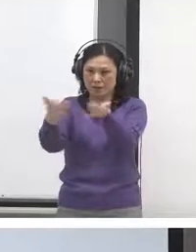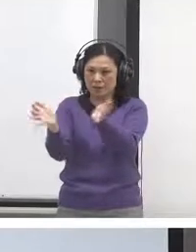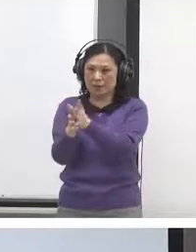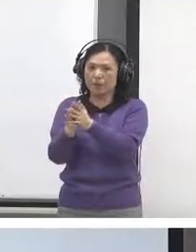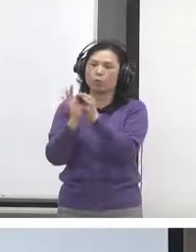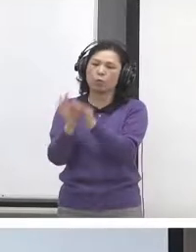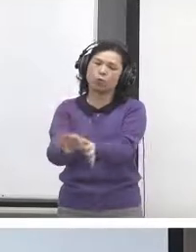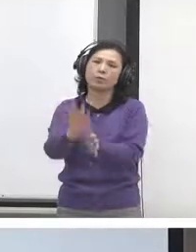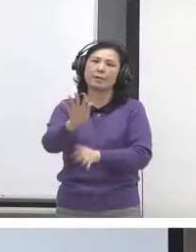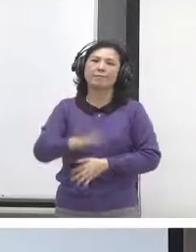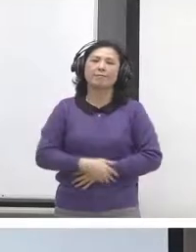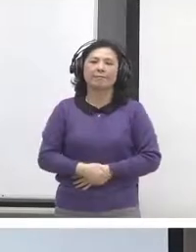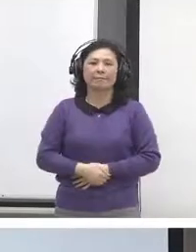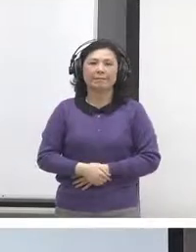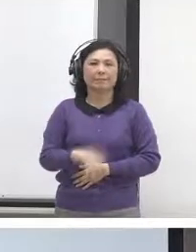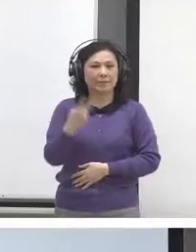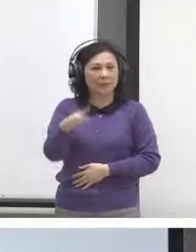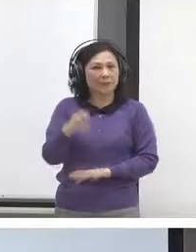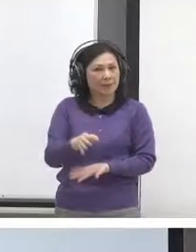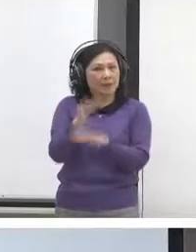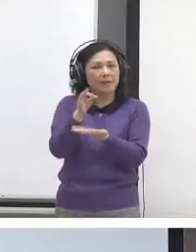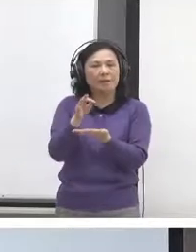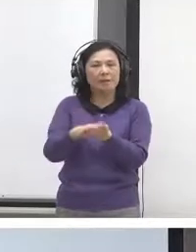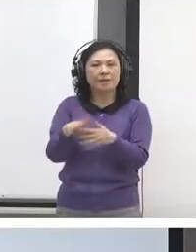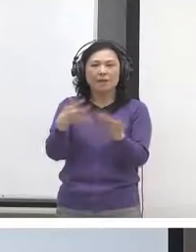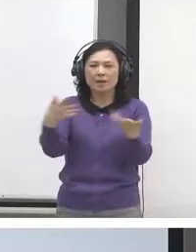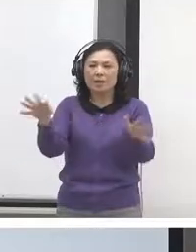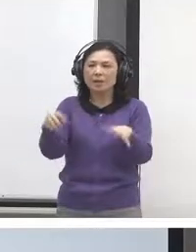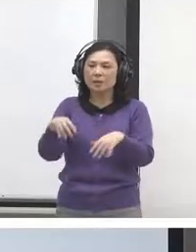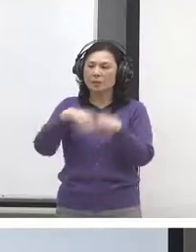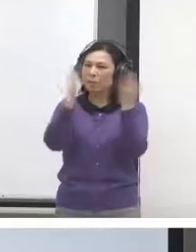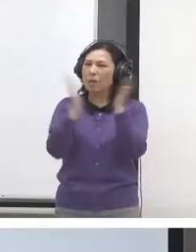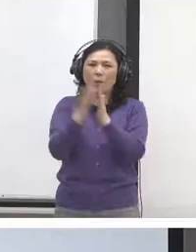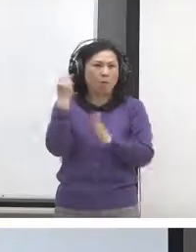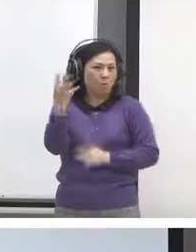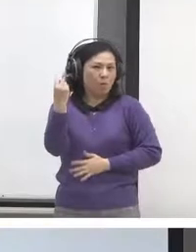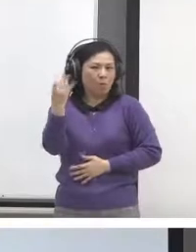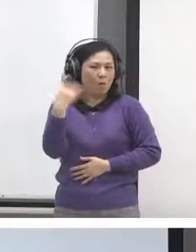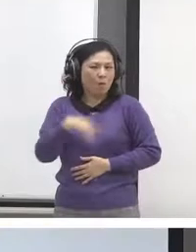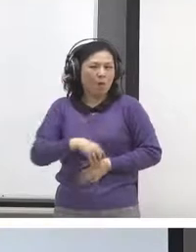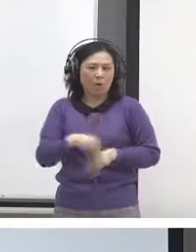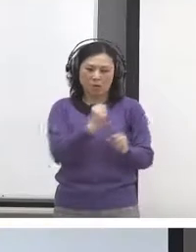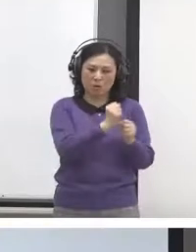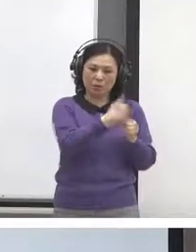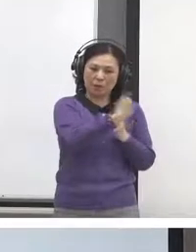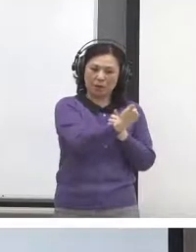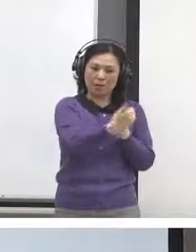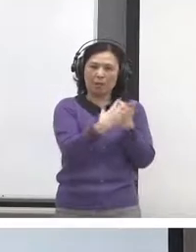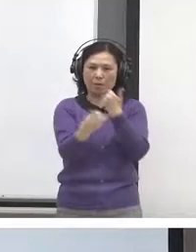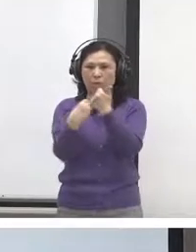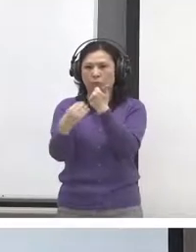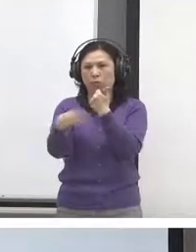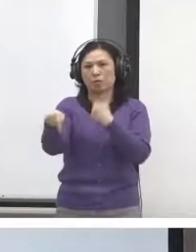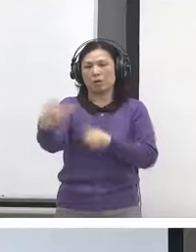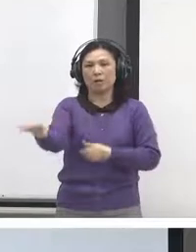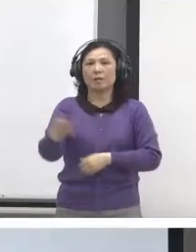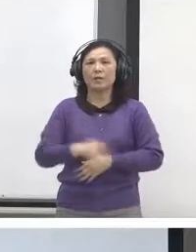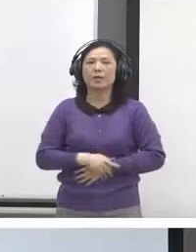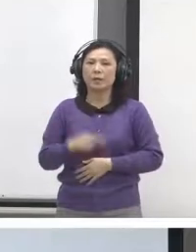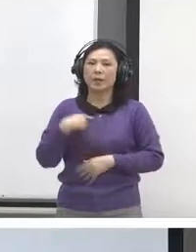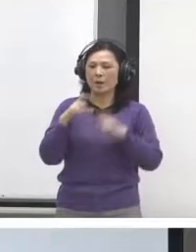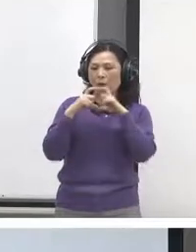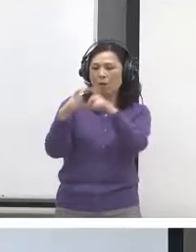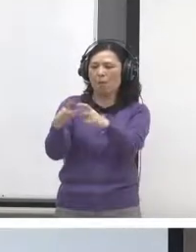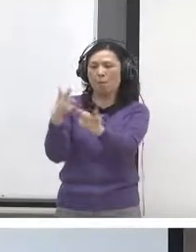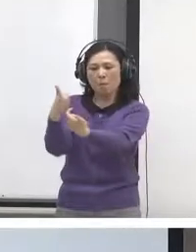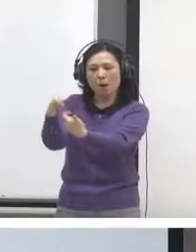software, playing a role in the development of the Interplanetary File System, IPFS. And besides deployments, they're working on building out their capacity for